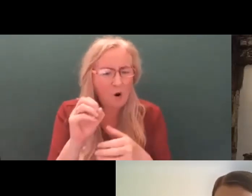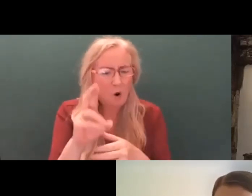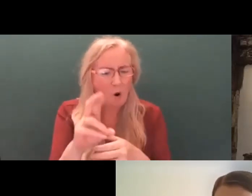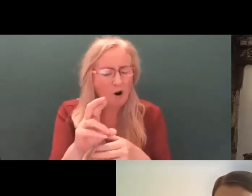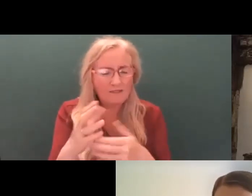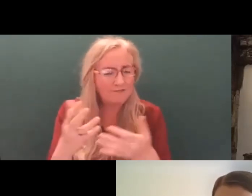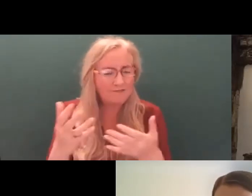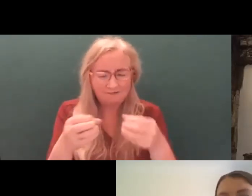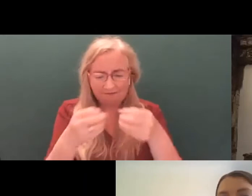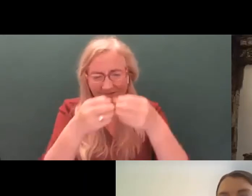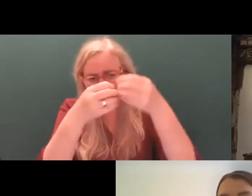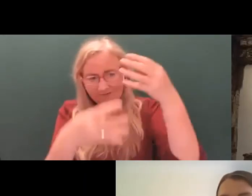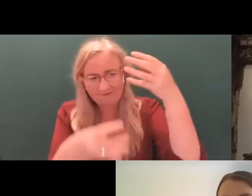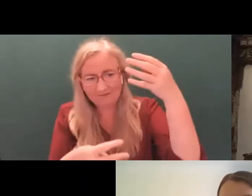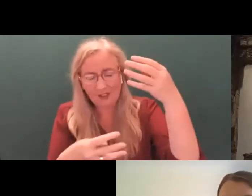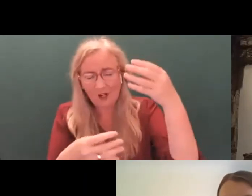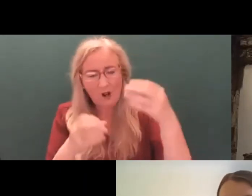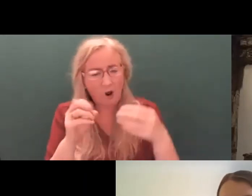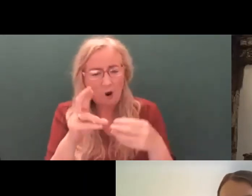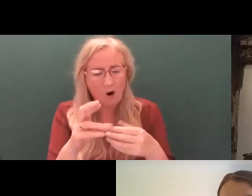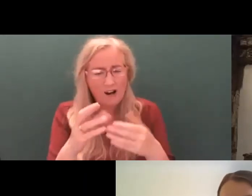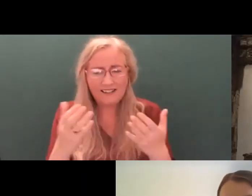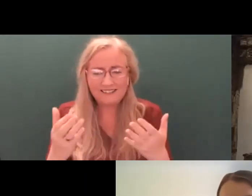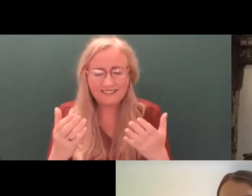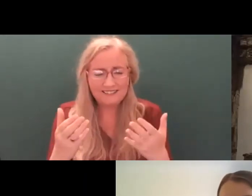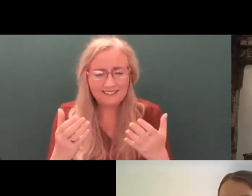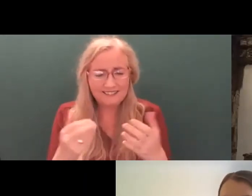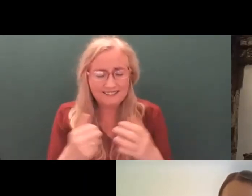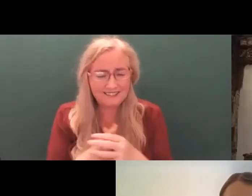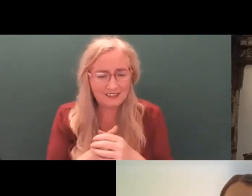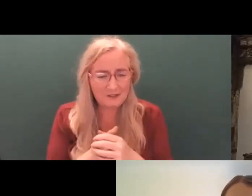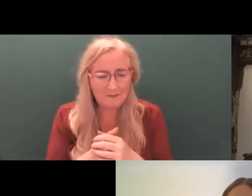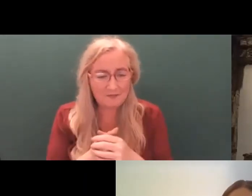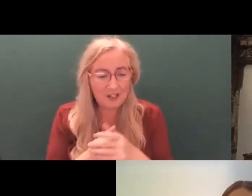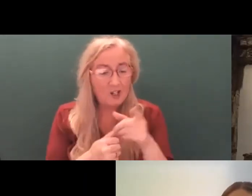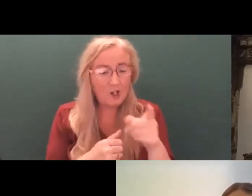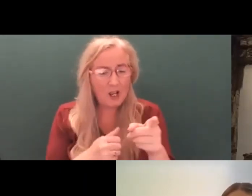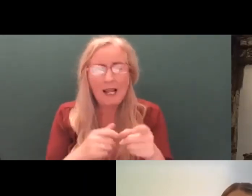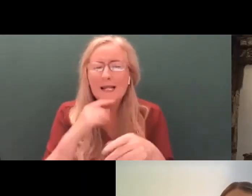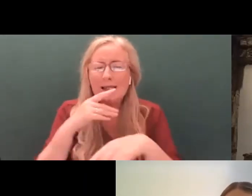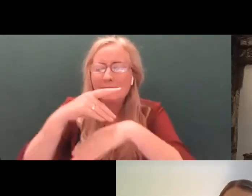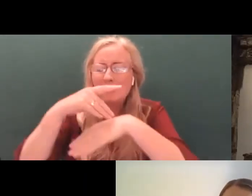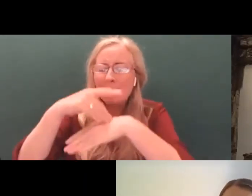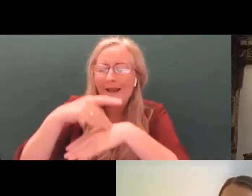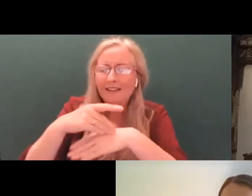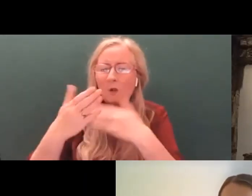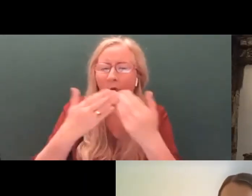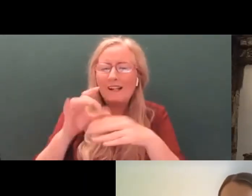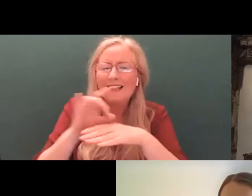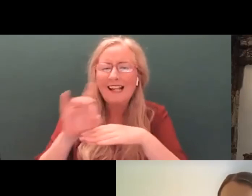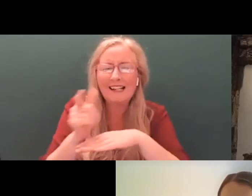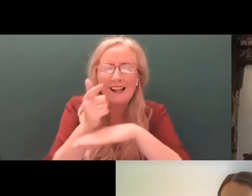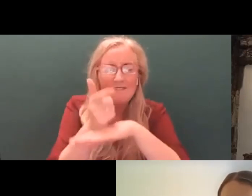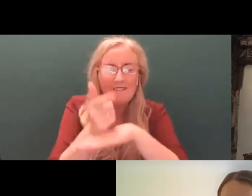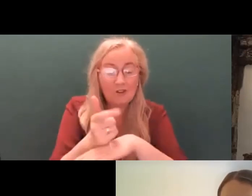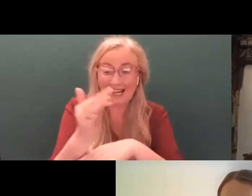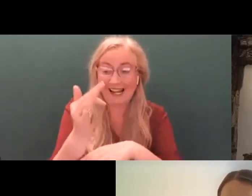as the event or the session takes? Yeah, so it depends what kind of video you're sharing. If it's an